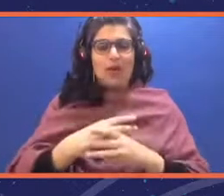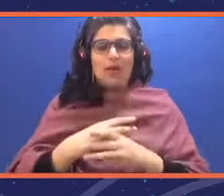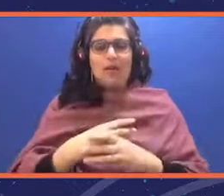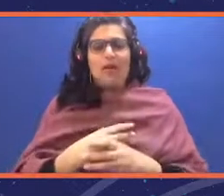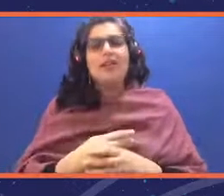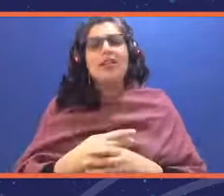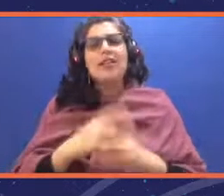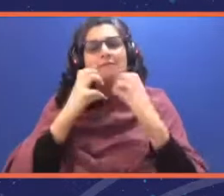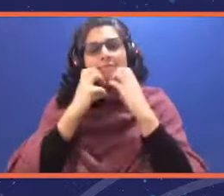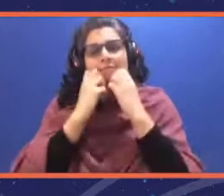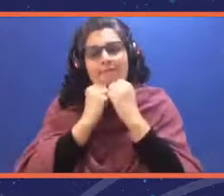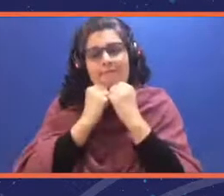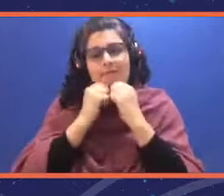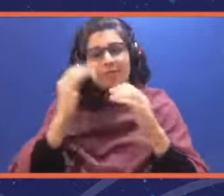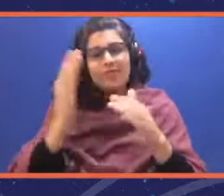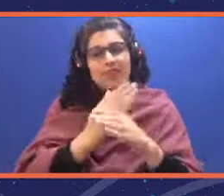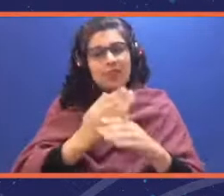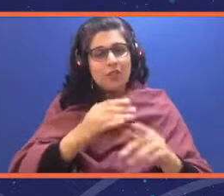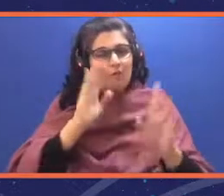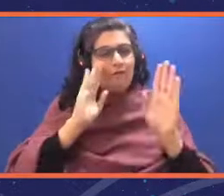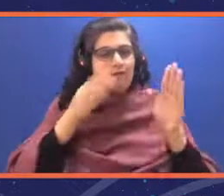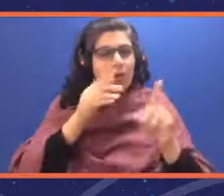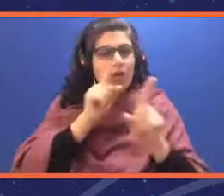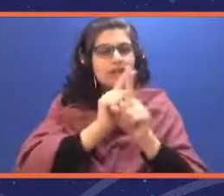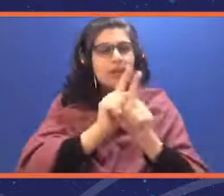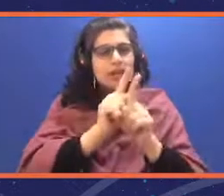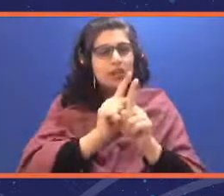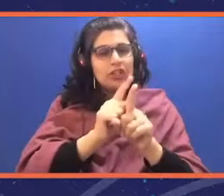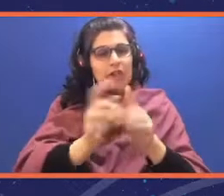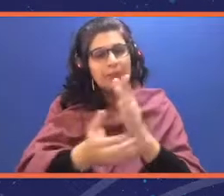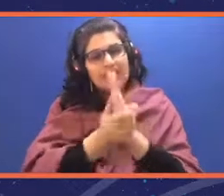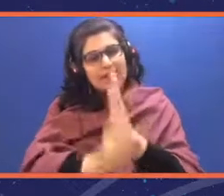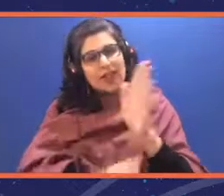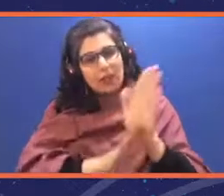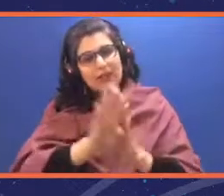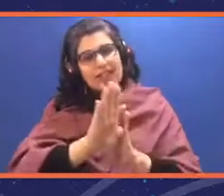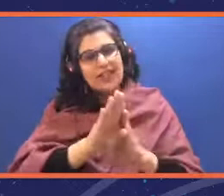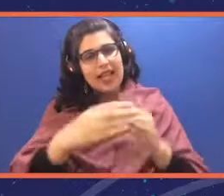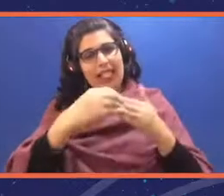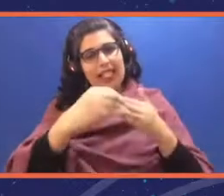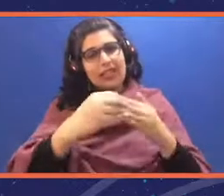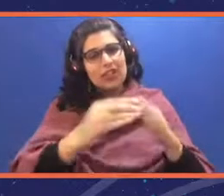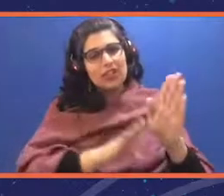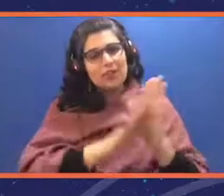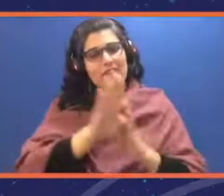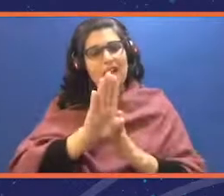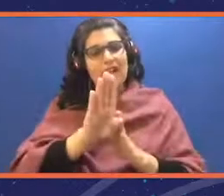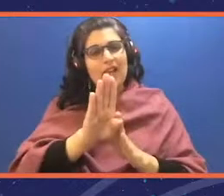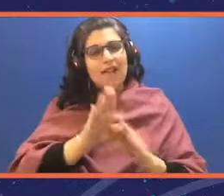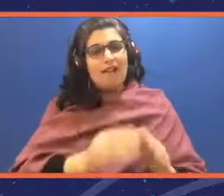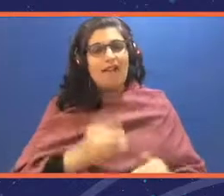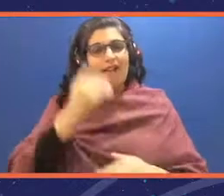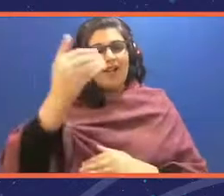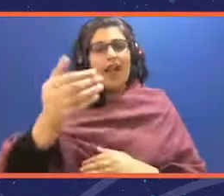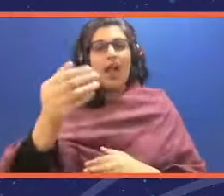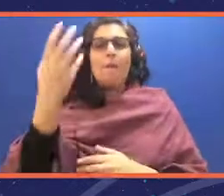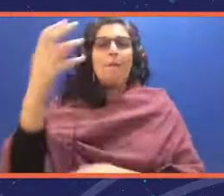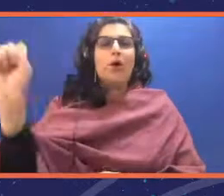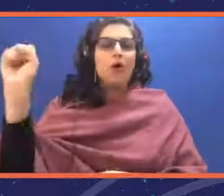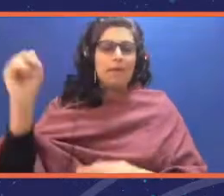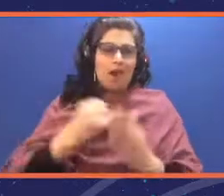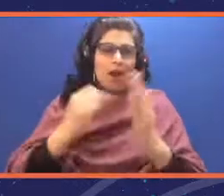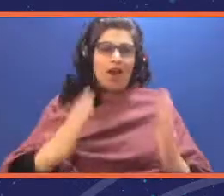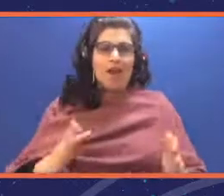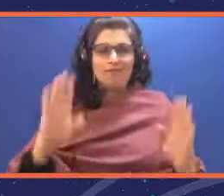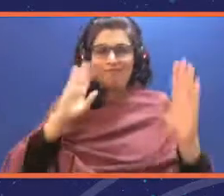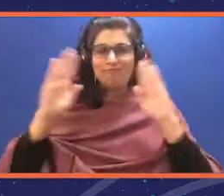through focused mentorship, skill building, and leadership development of the next generation of movement artists. What up, y'all? Thank